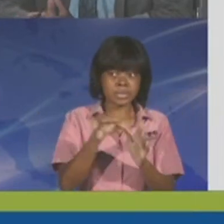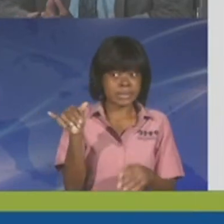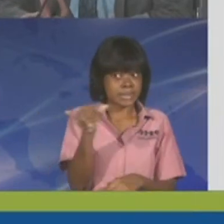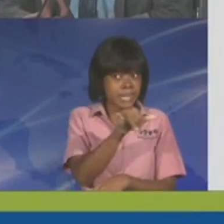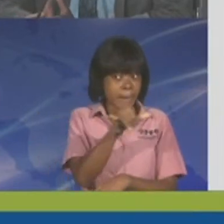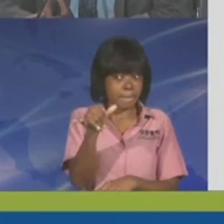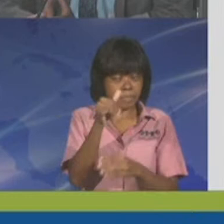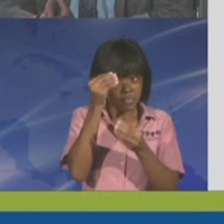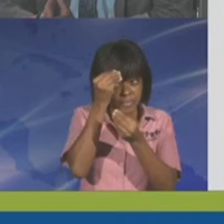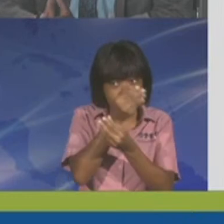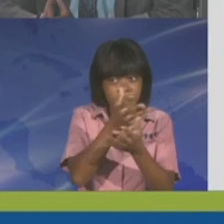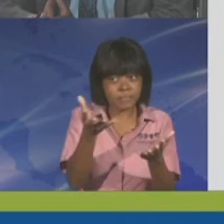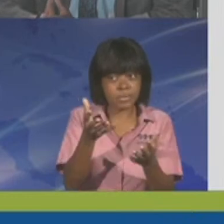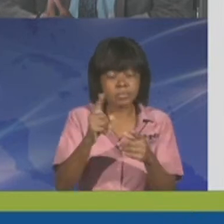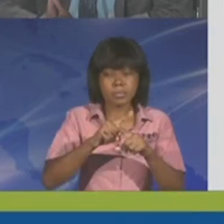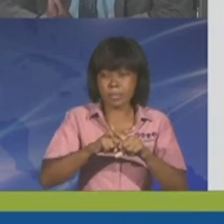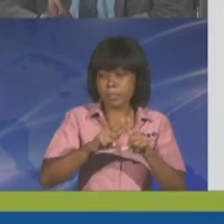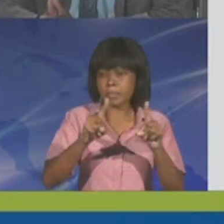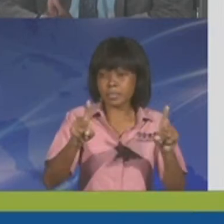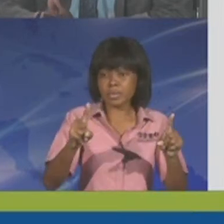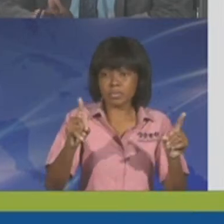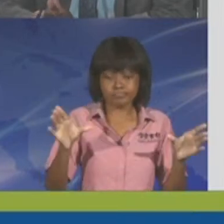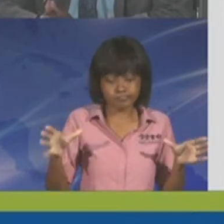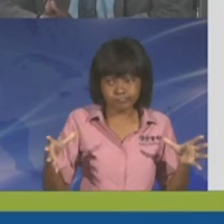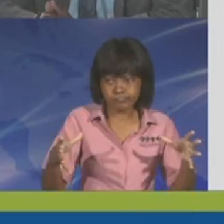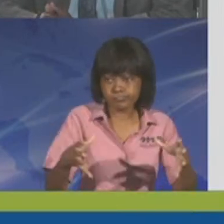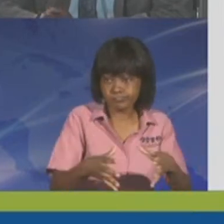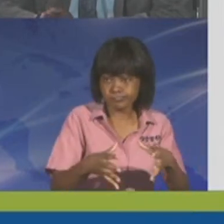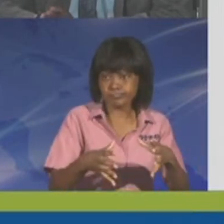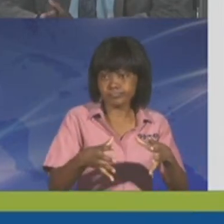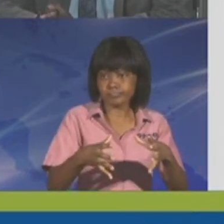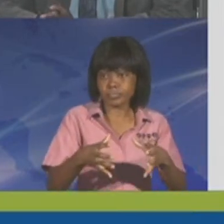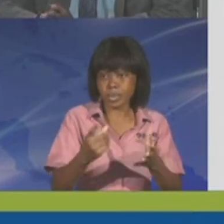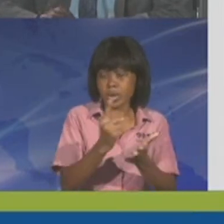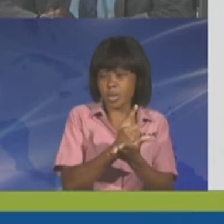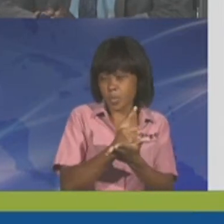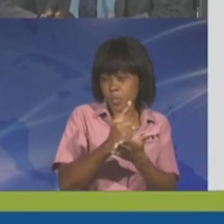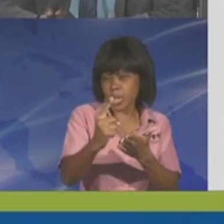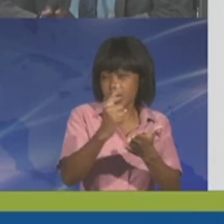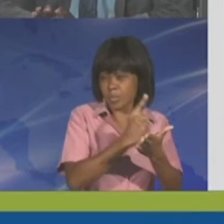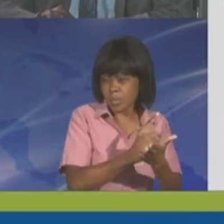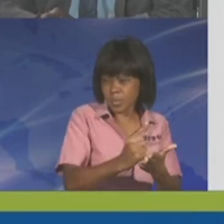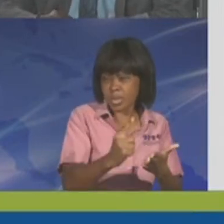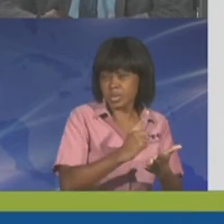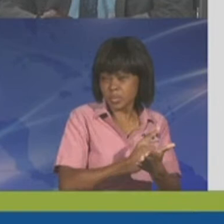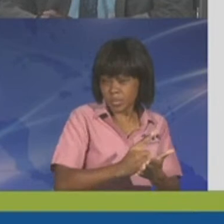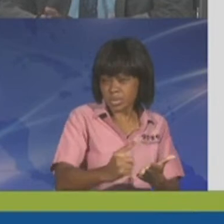basically aggregated, put together now at a weekly time scale. And we see a